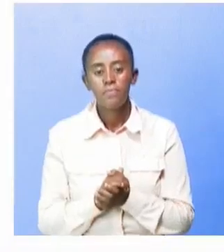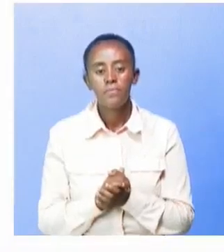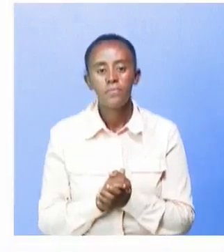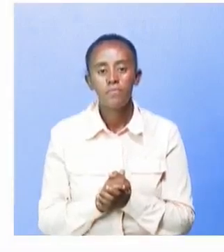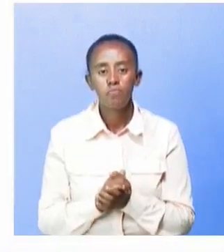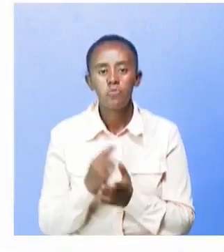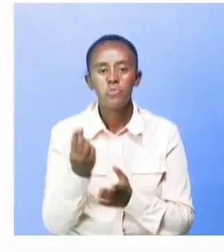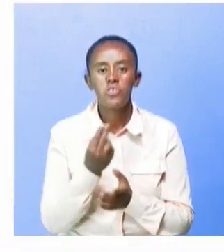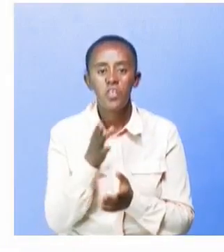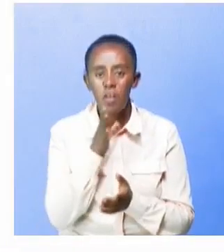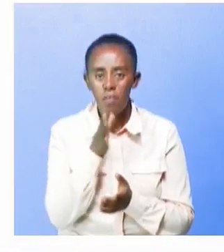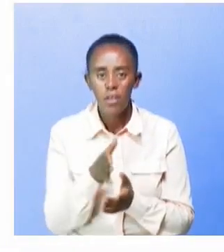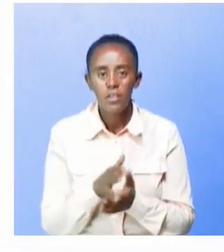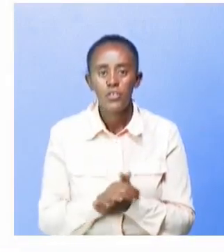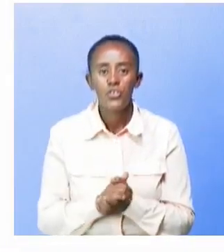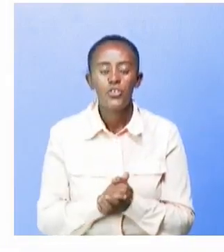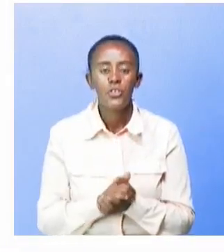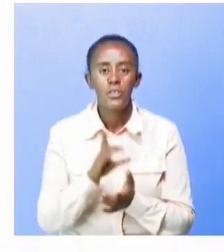disadvantage.